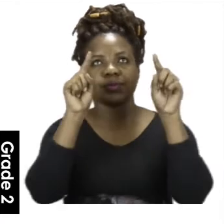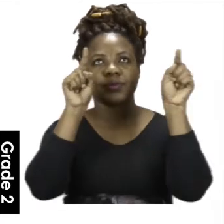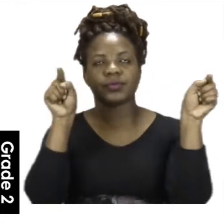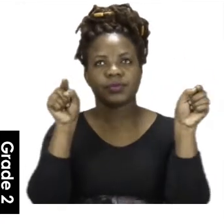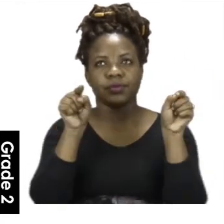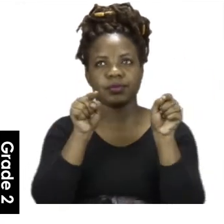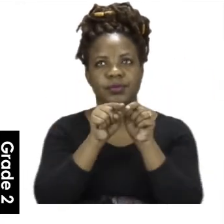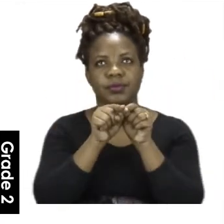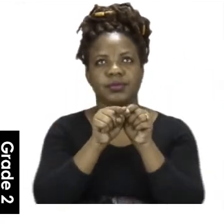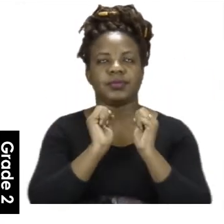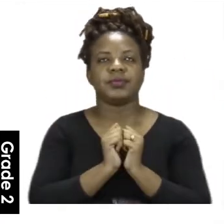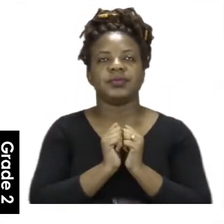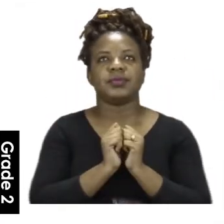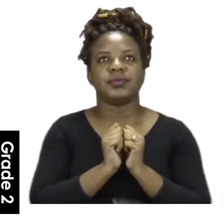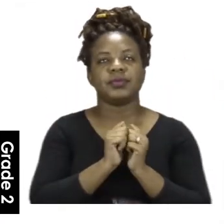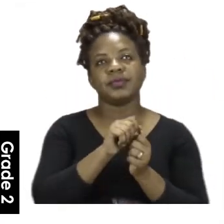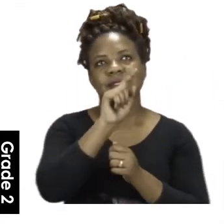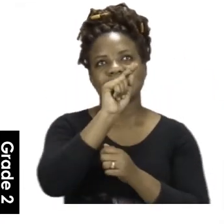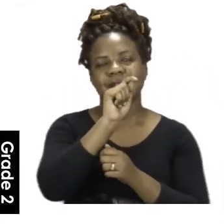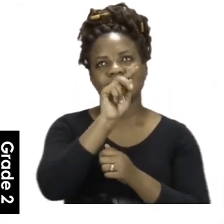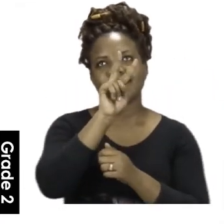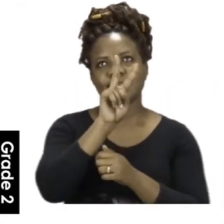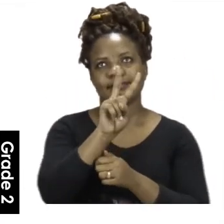read. TV,